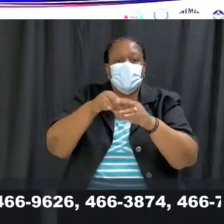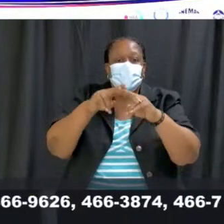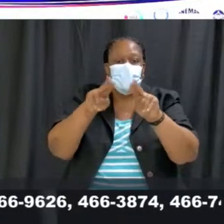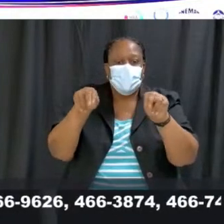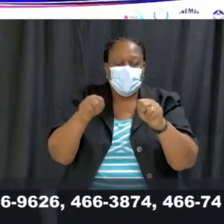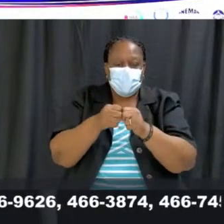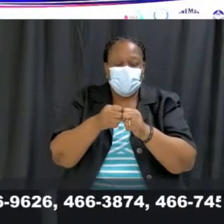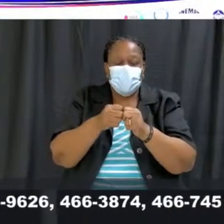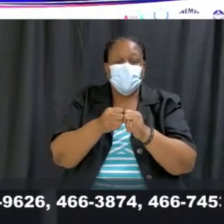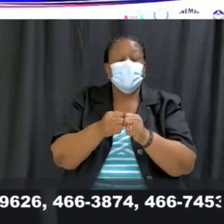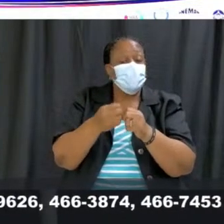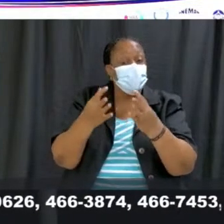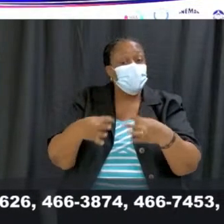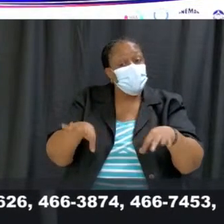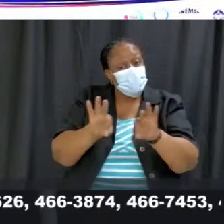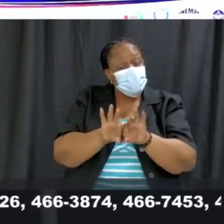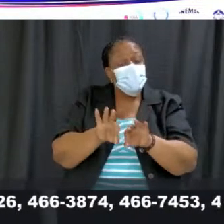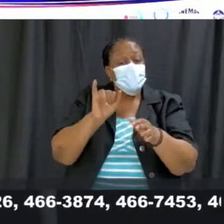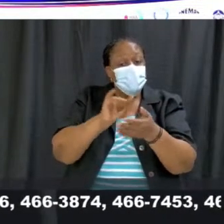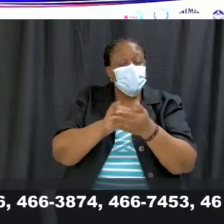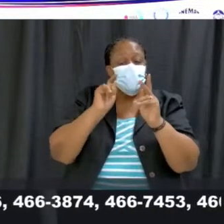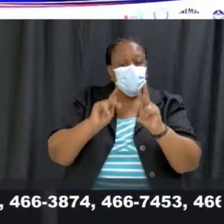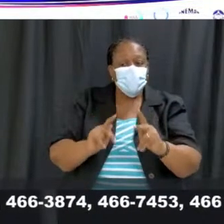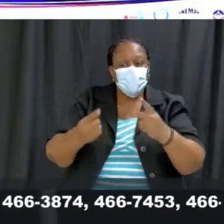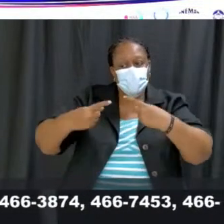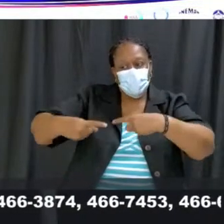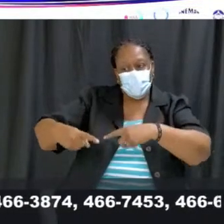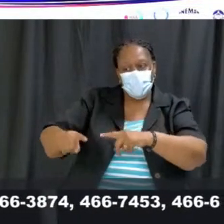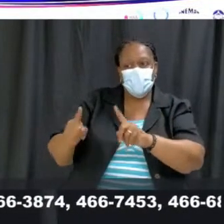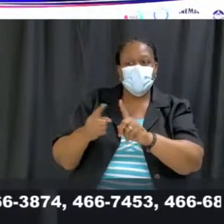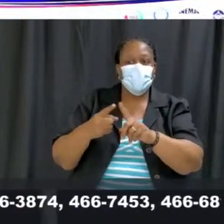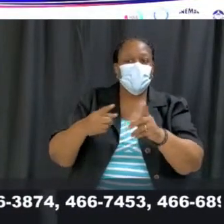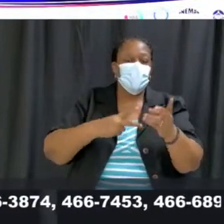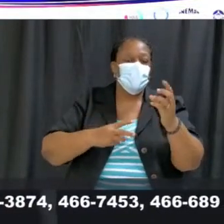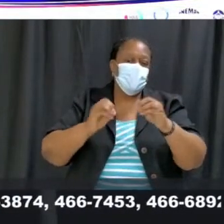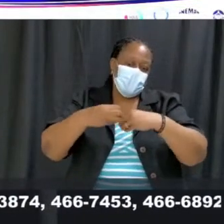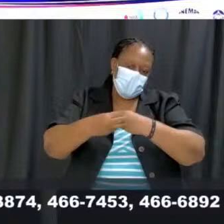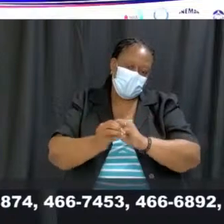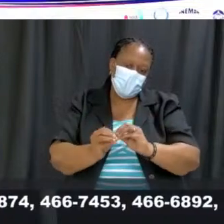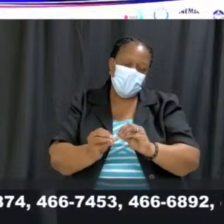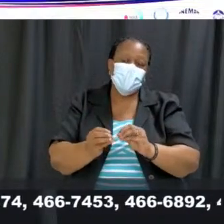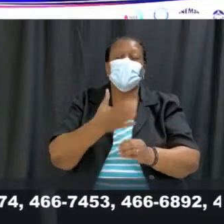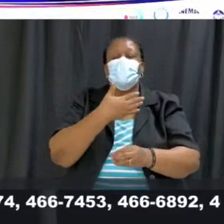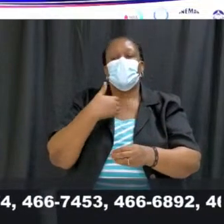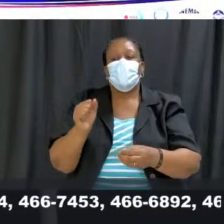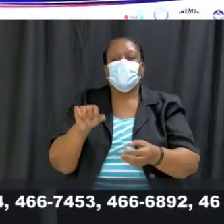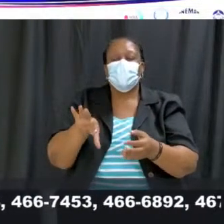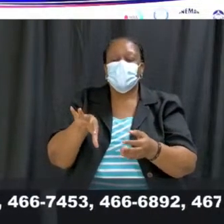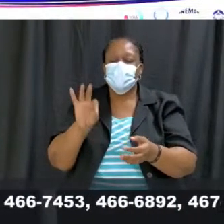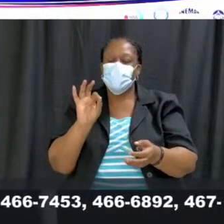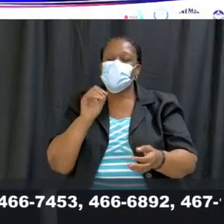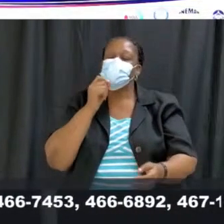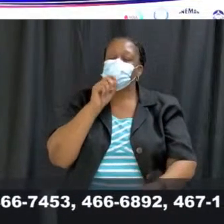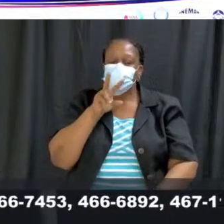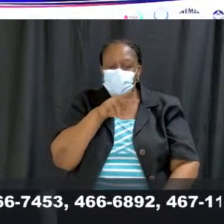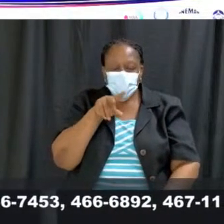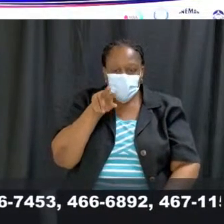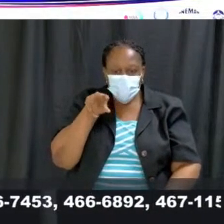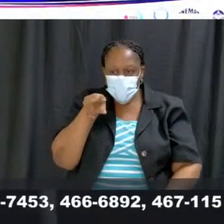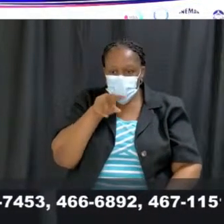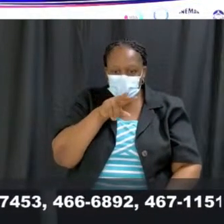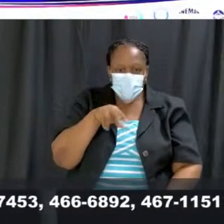a center to be able to make sure that your information that is on your